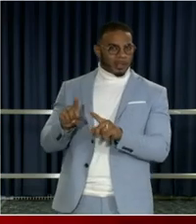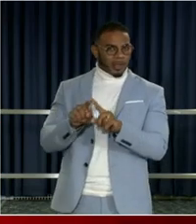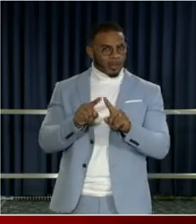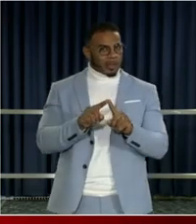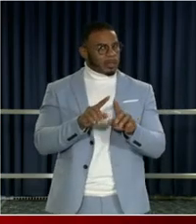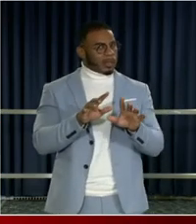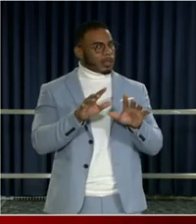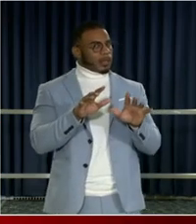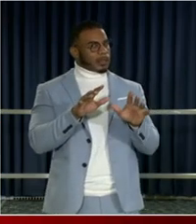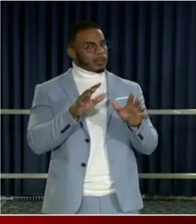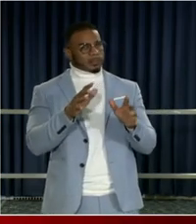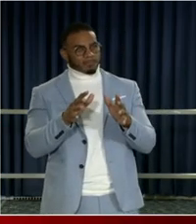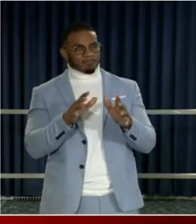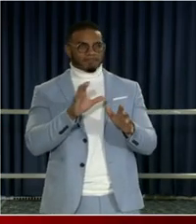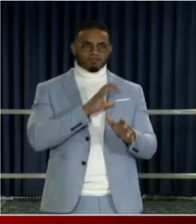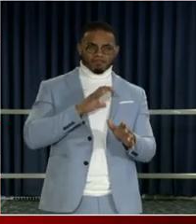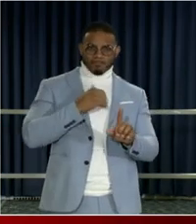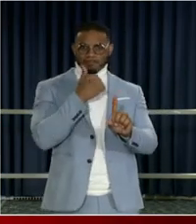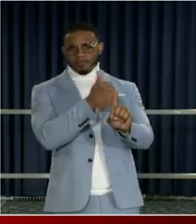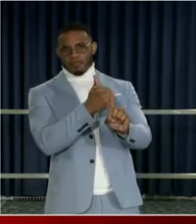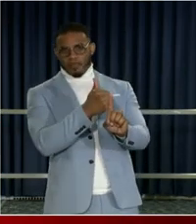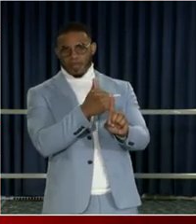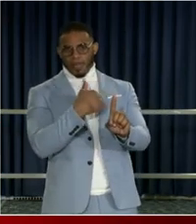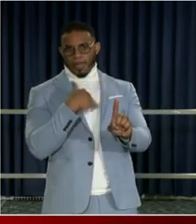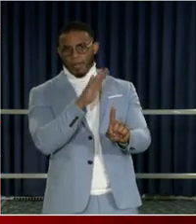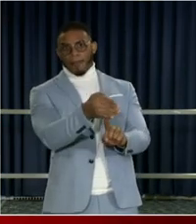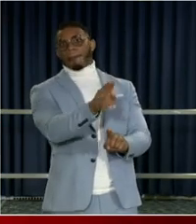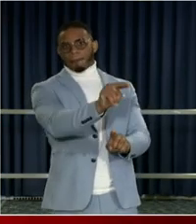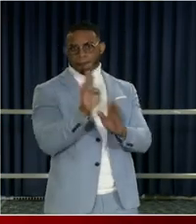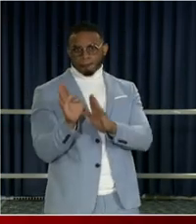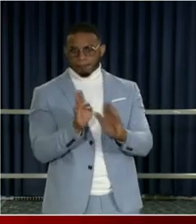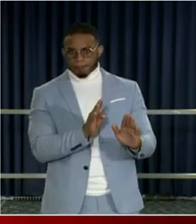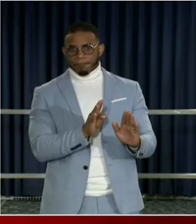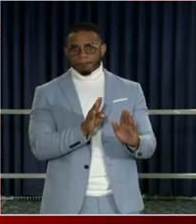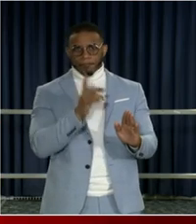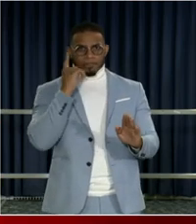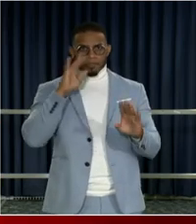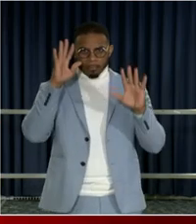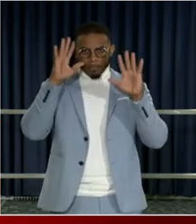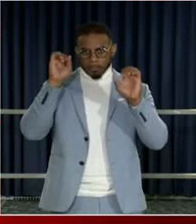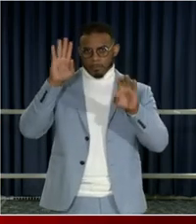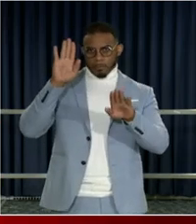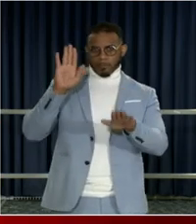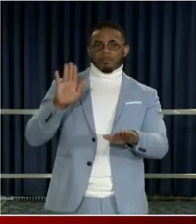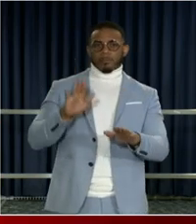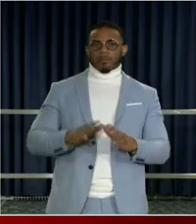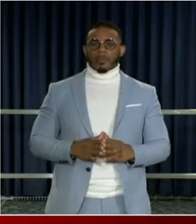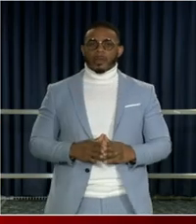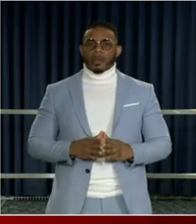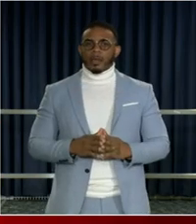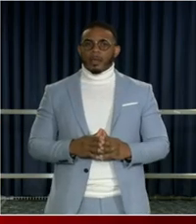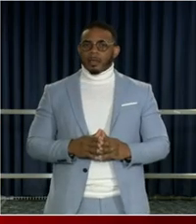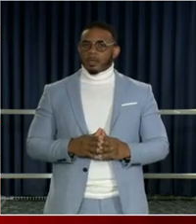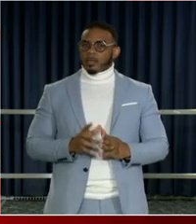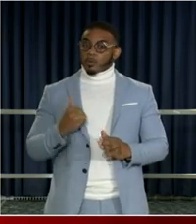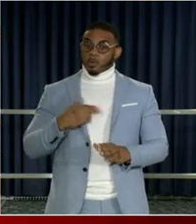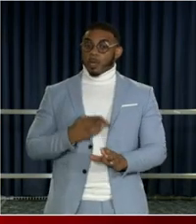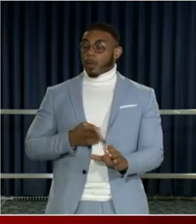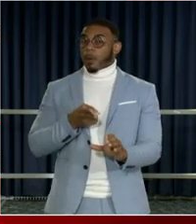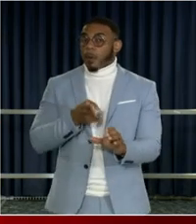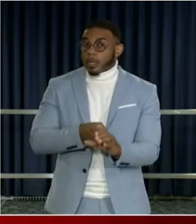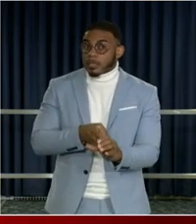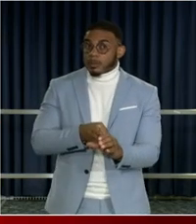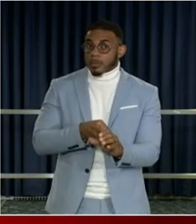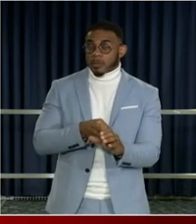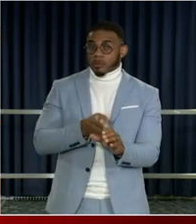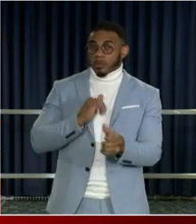well as the Congress itself has its own planning body for the presidential inauguration. We participate